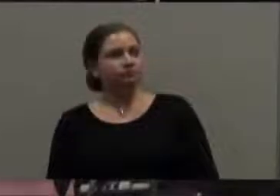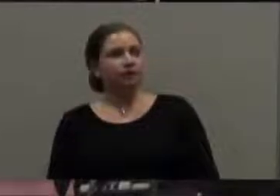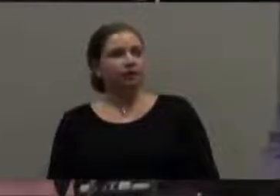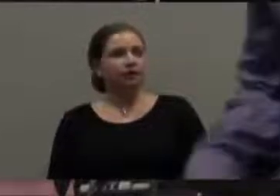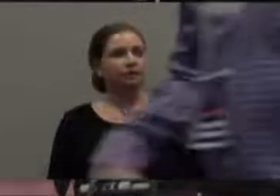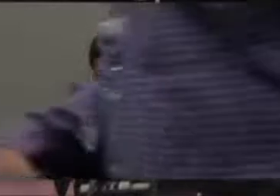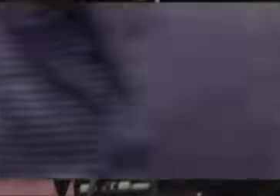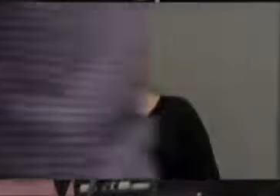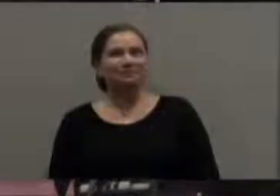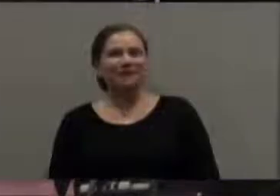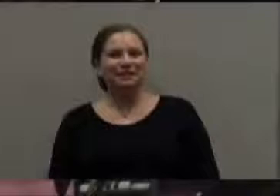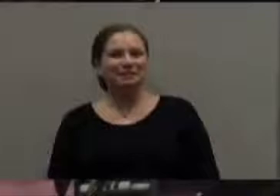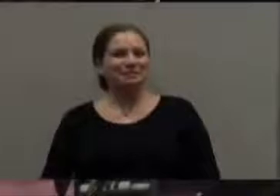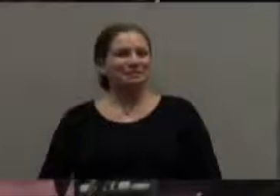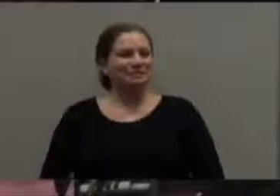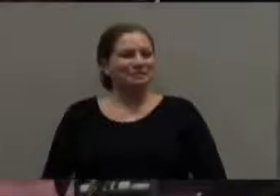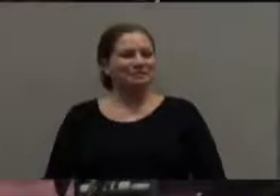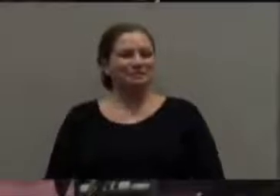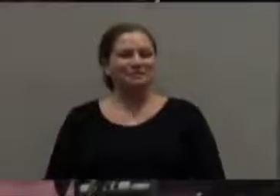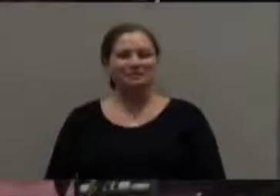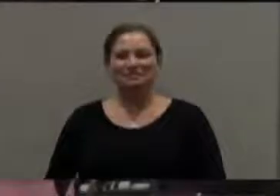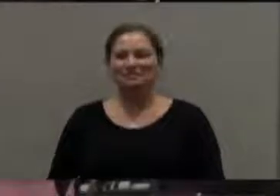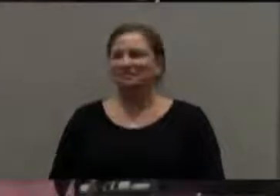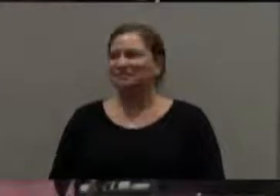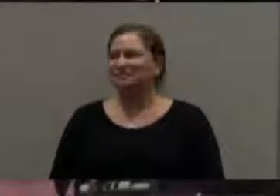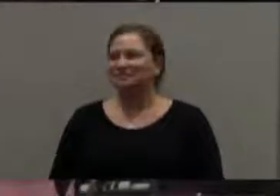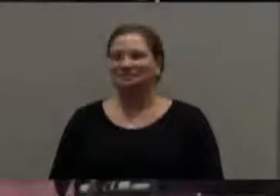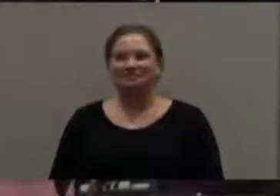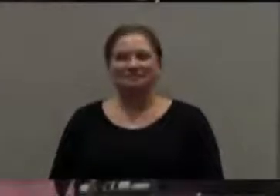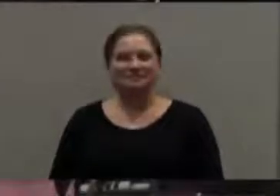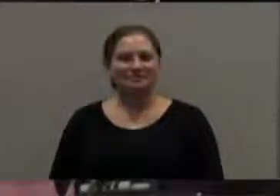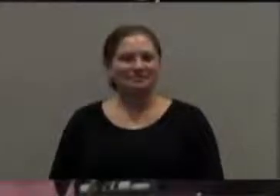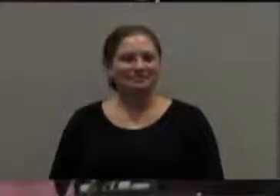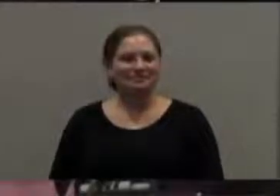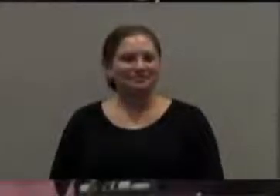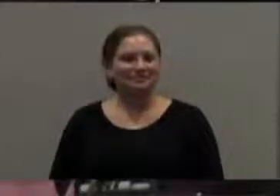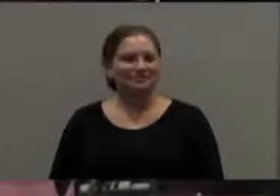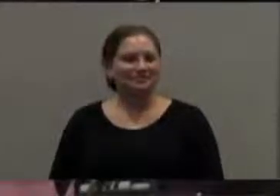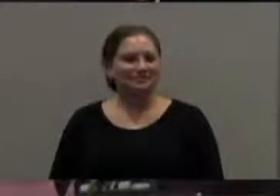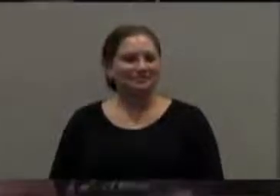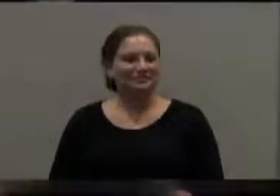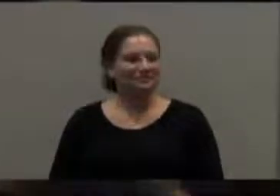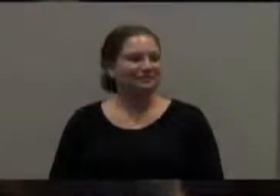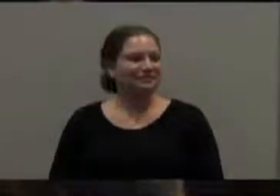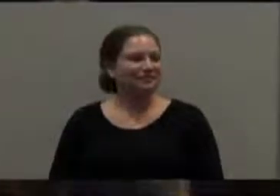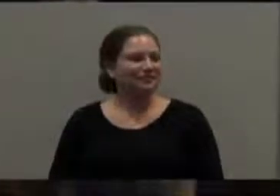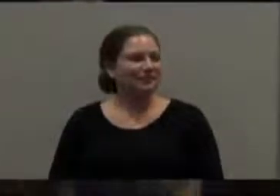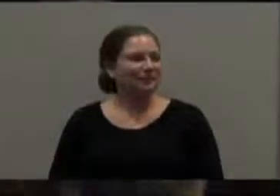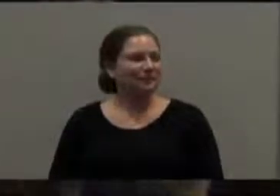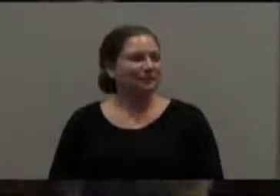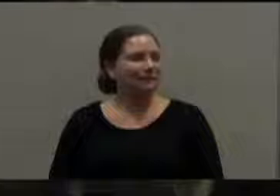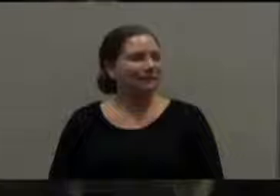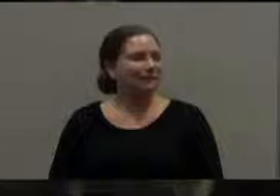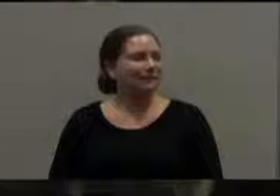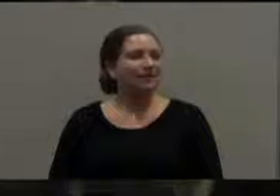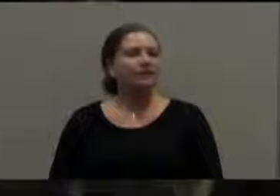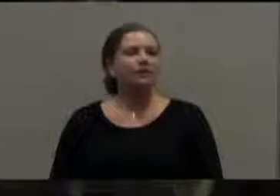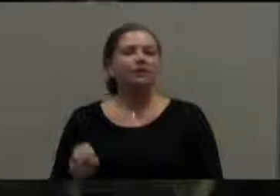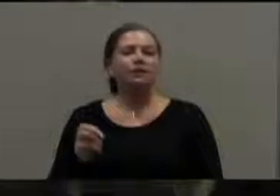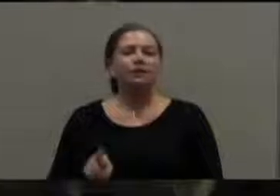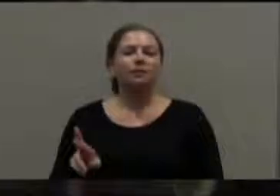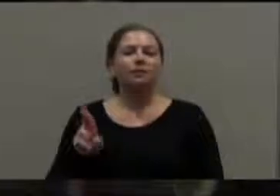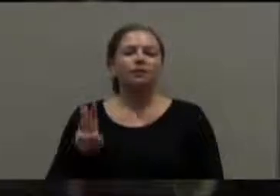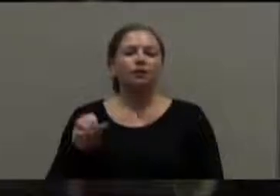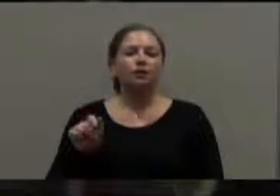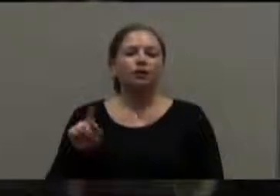Okay, yeah. So Mr. Watson's motion